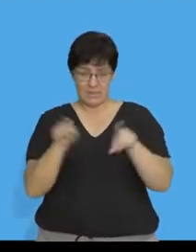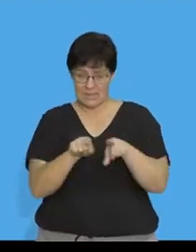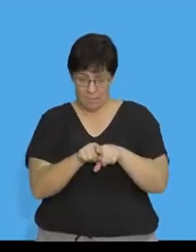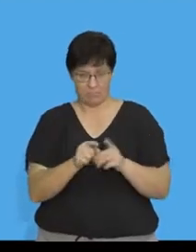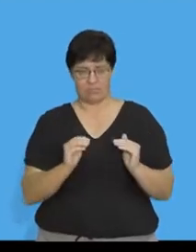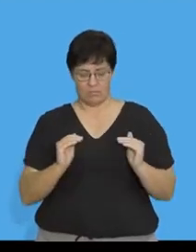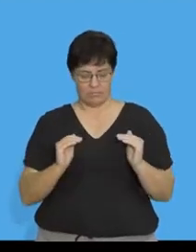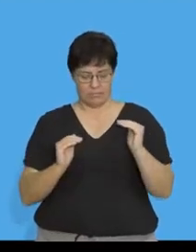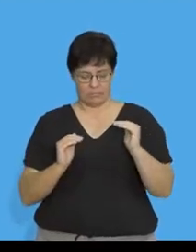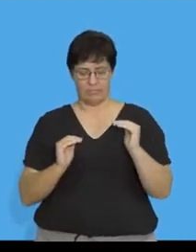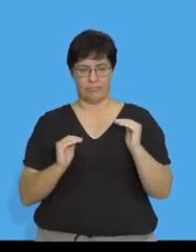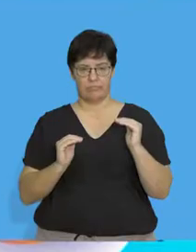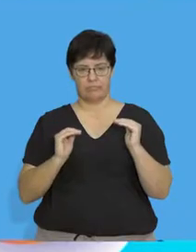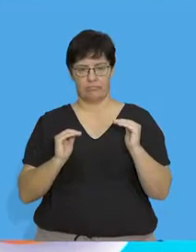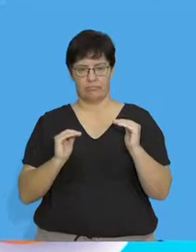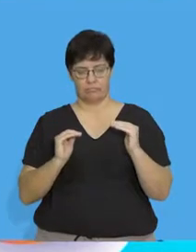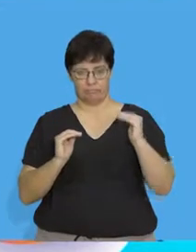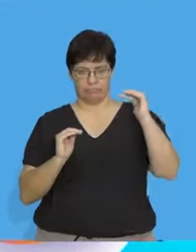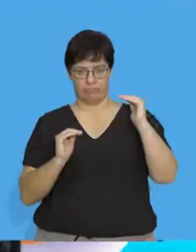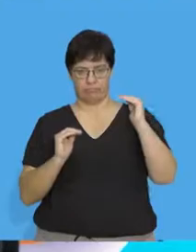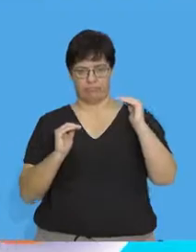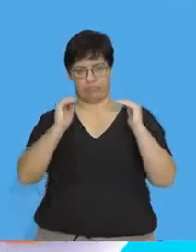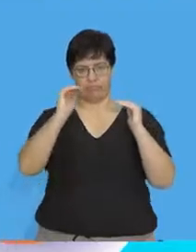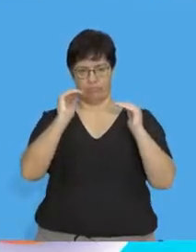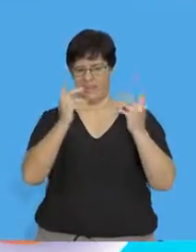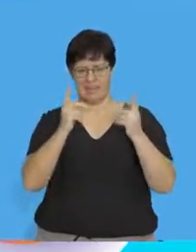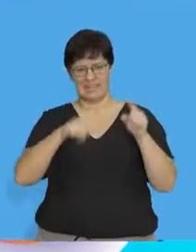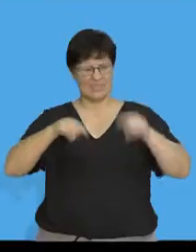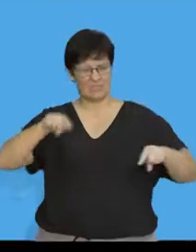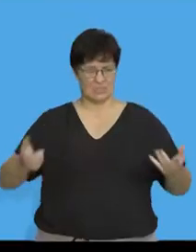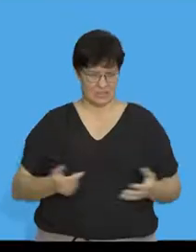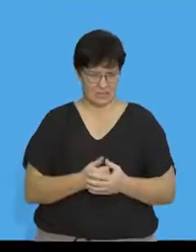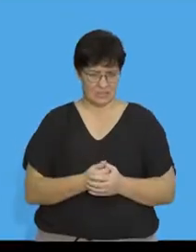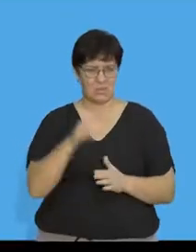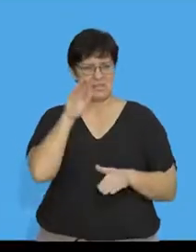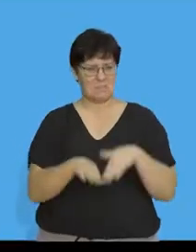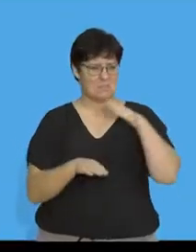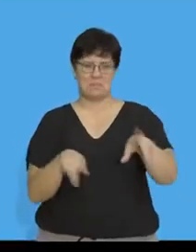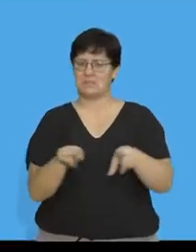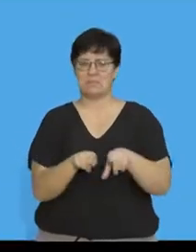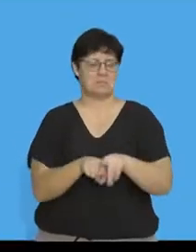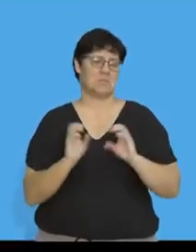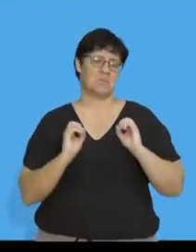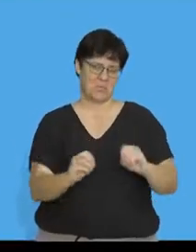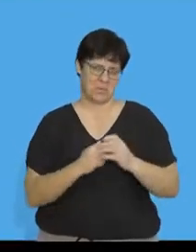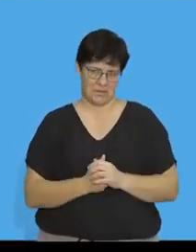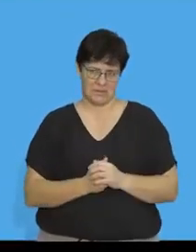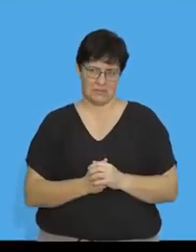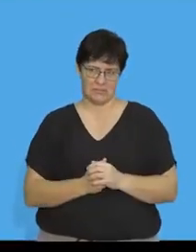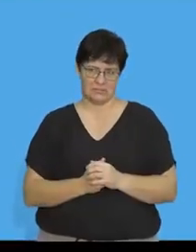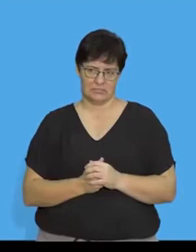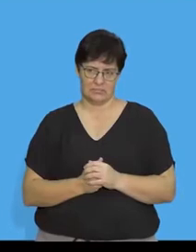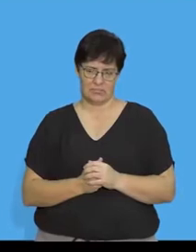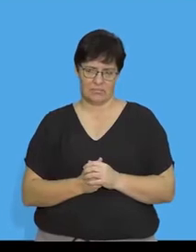through the origin. And so we now can say that the volume is directly proportional to